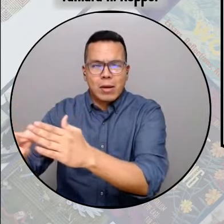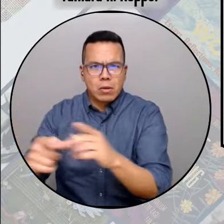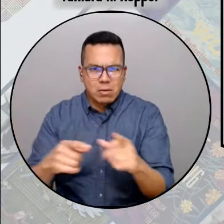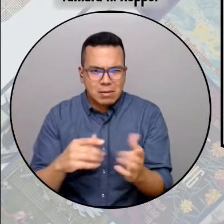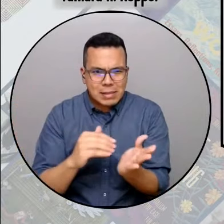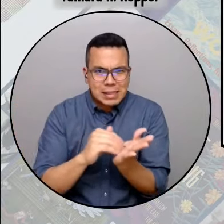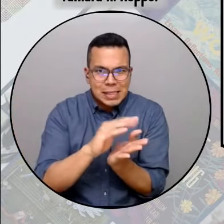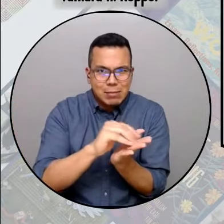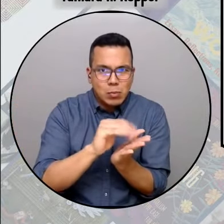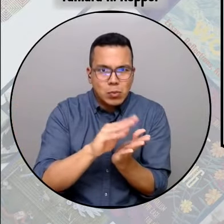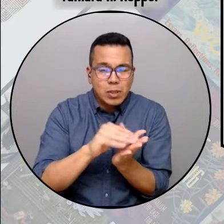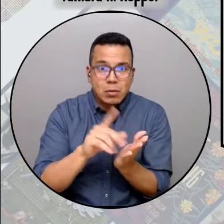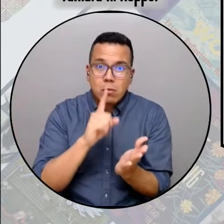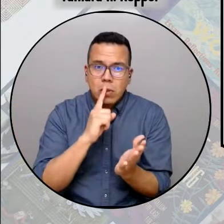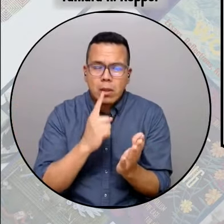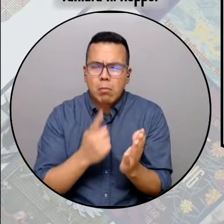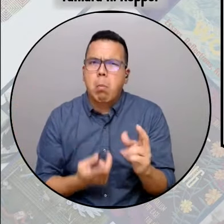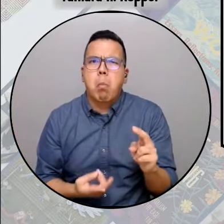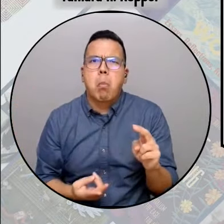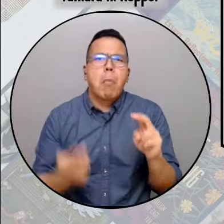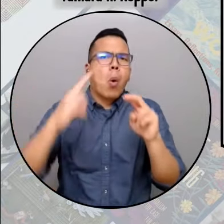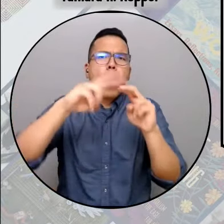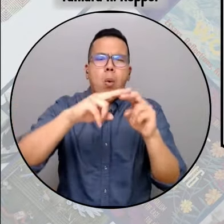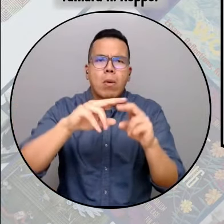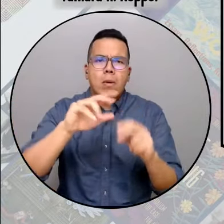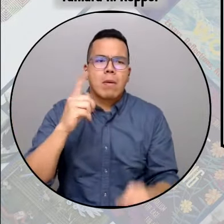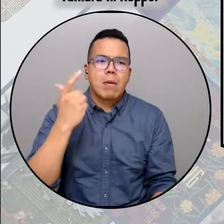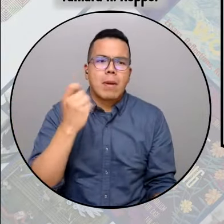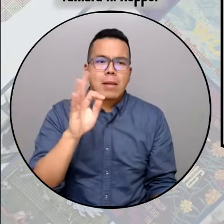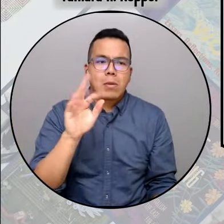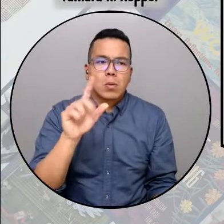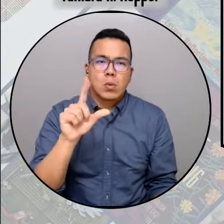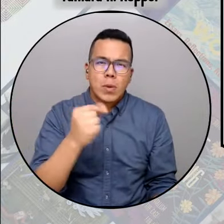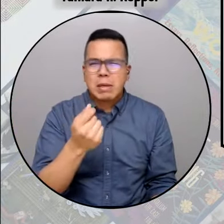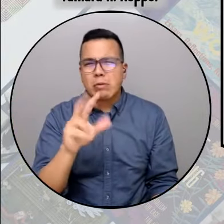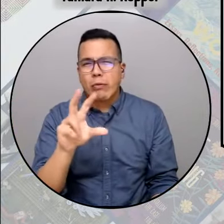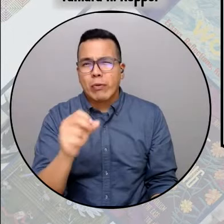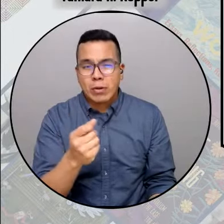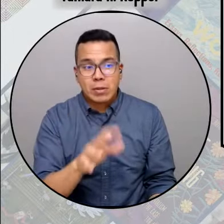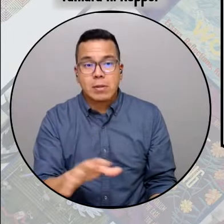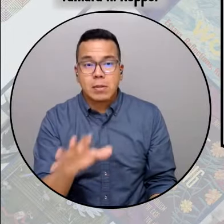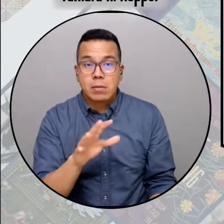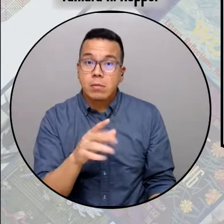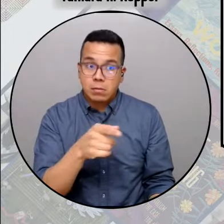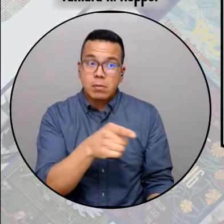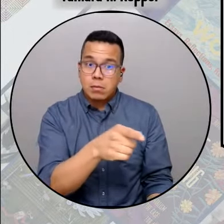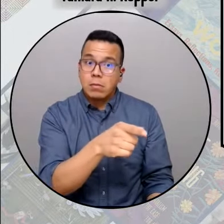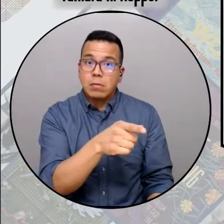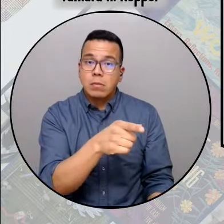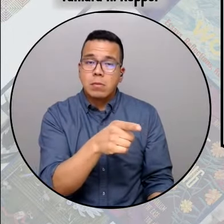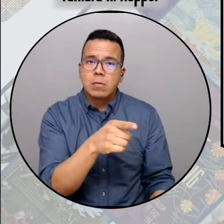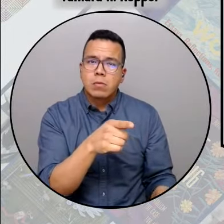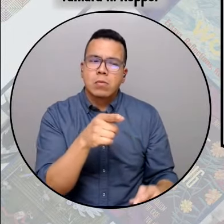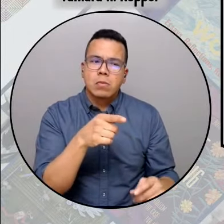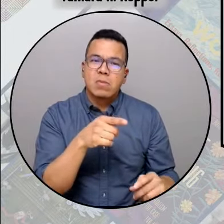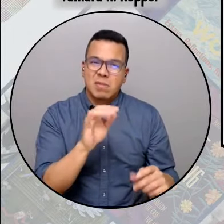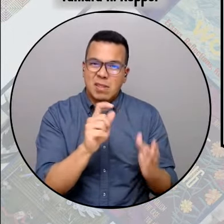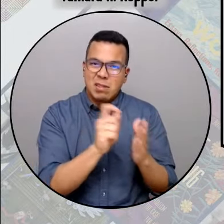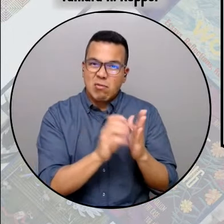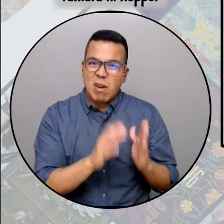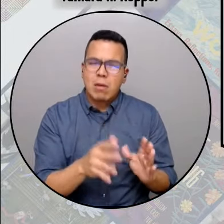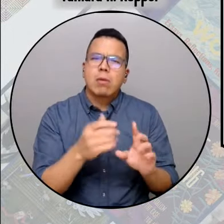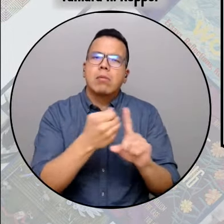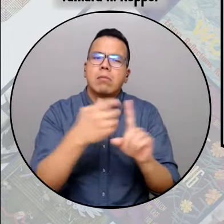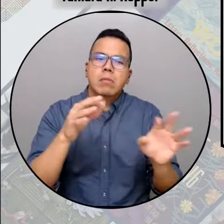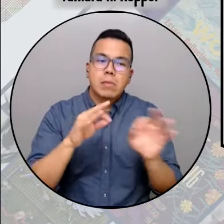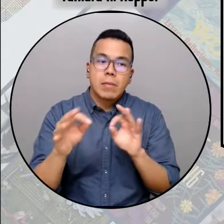deportations significantly increased. And this is something that she talks about, Dr. Nye talks about in this article, is she says, you know, if you're going to